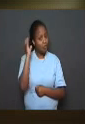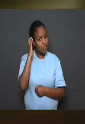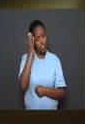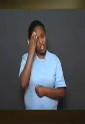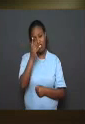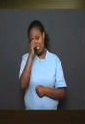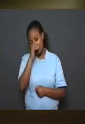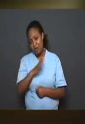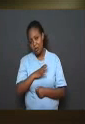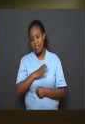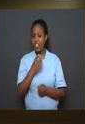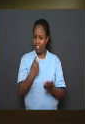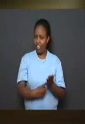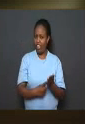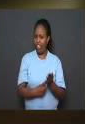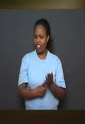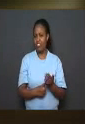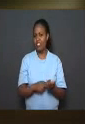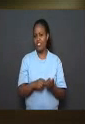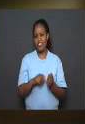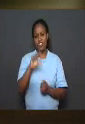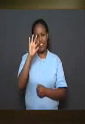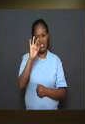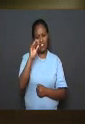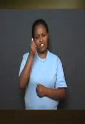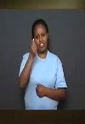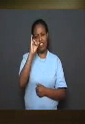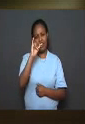someone say, "This is not fair"?